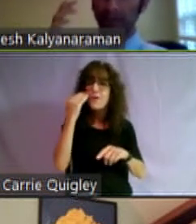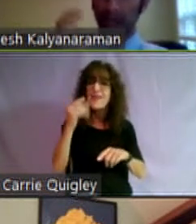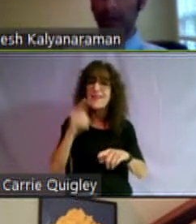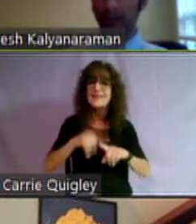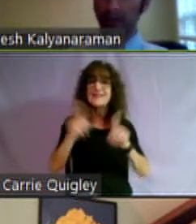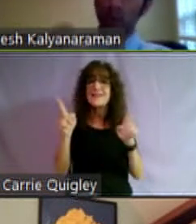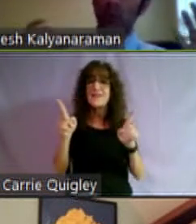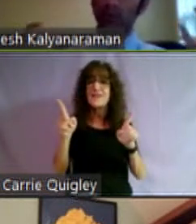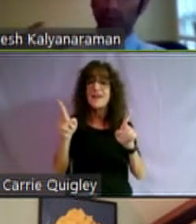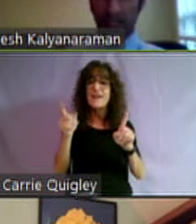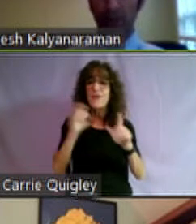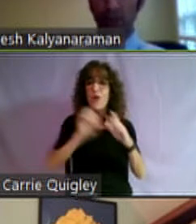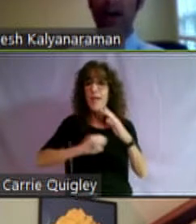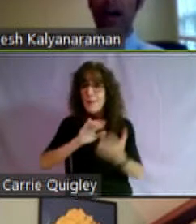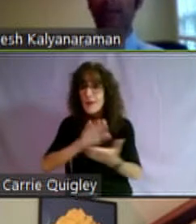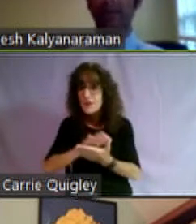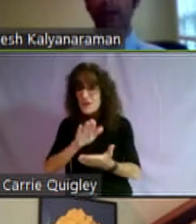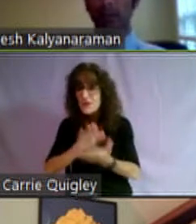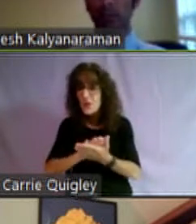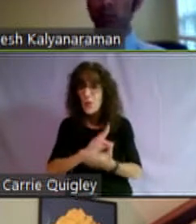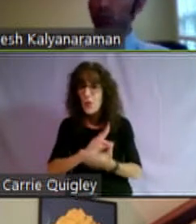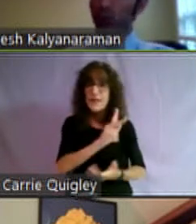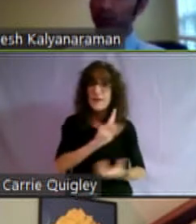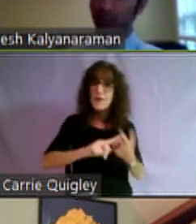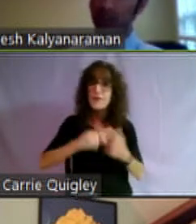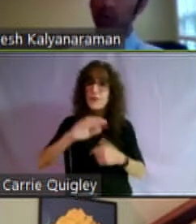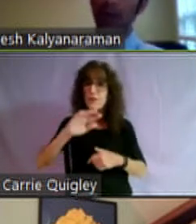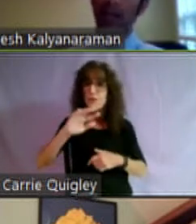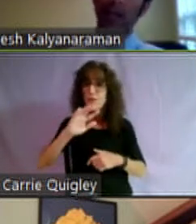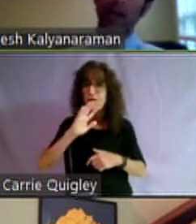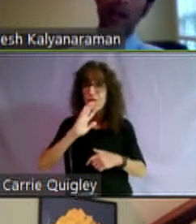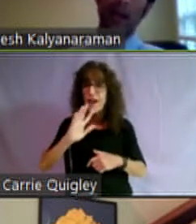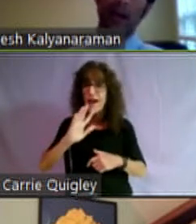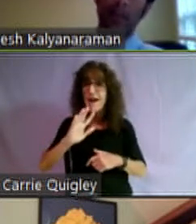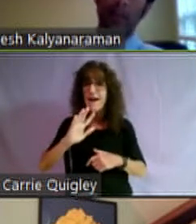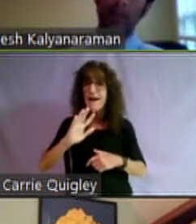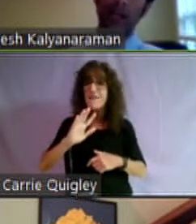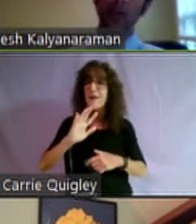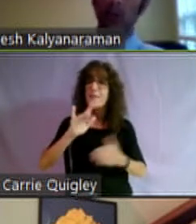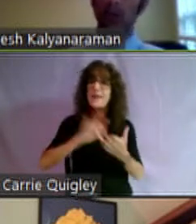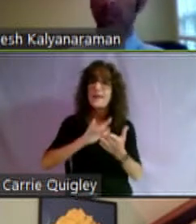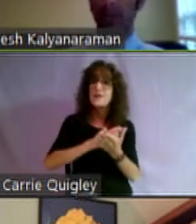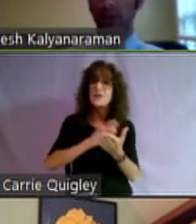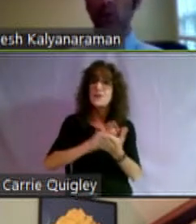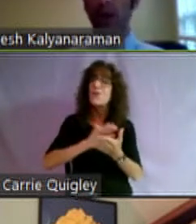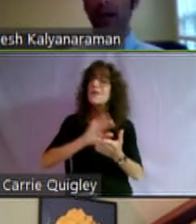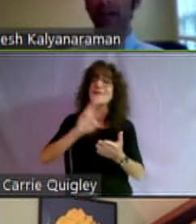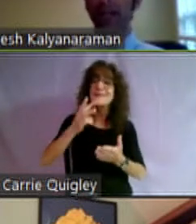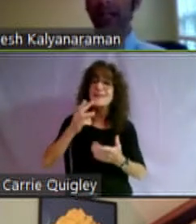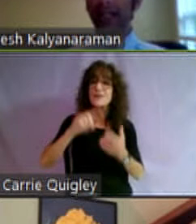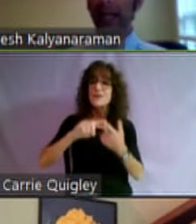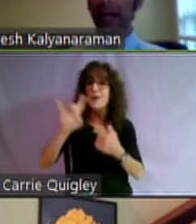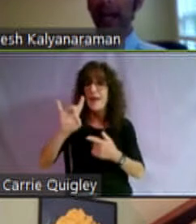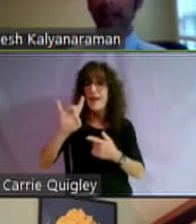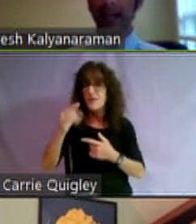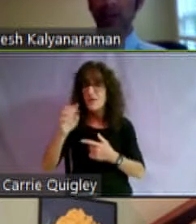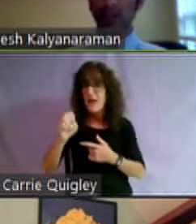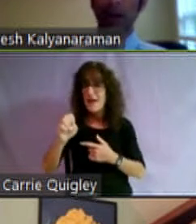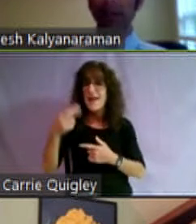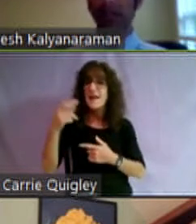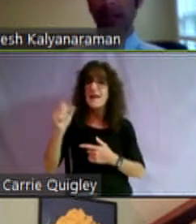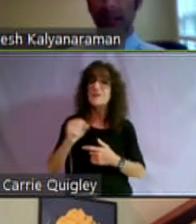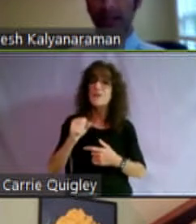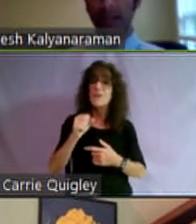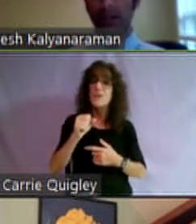for elementary school, the K through 5, middle school, 6 through 8, and high school, 9 through 12. And